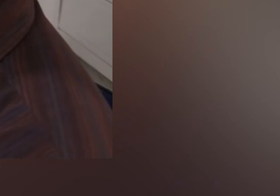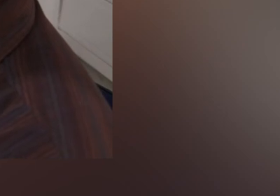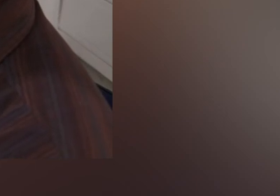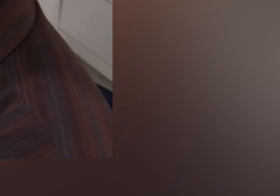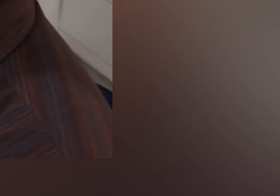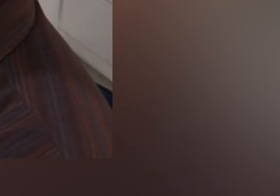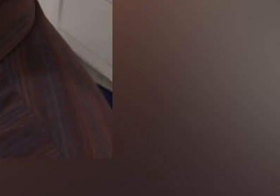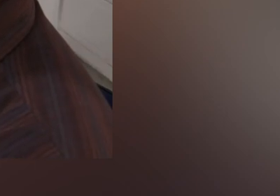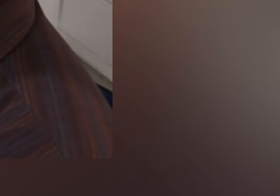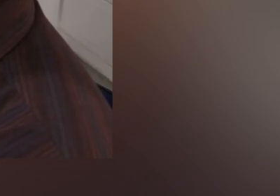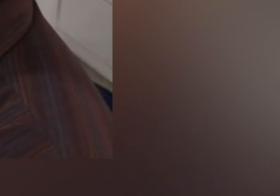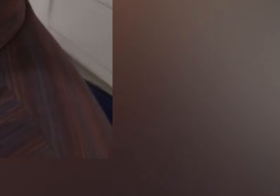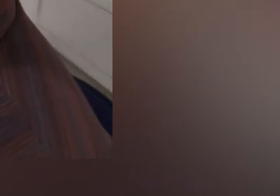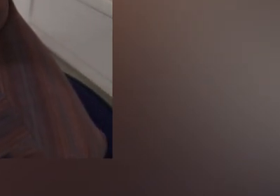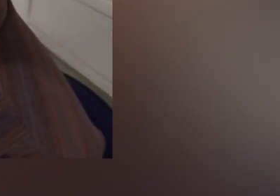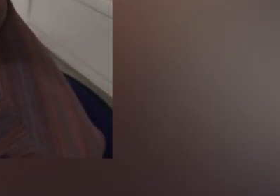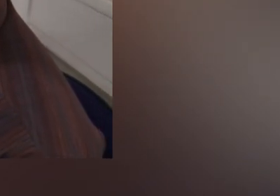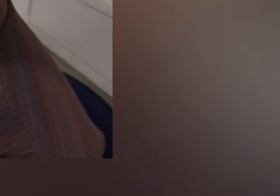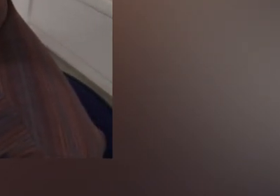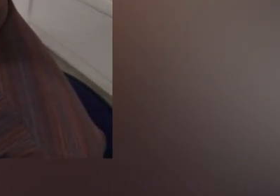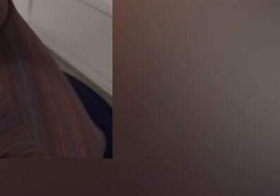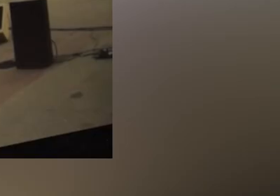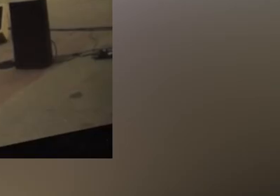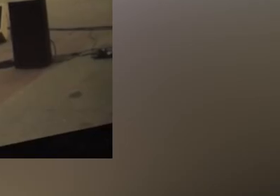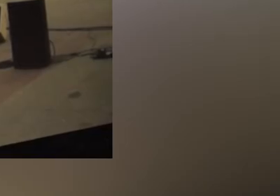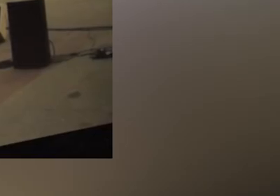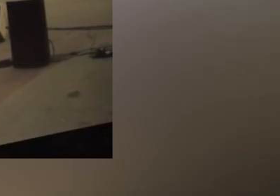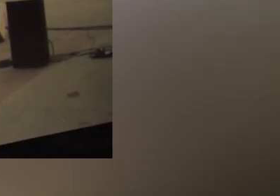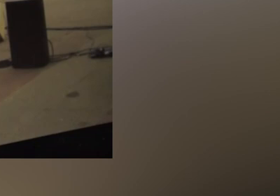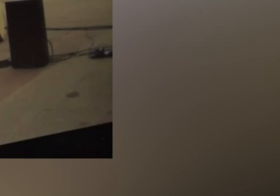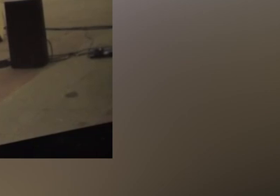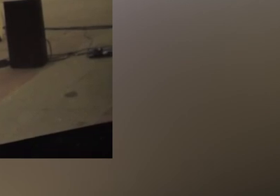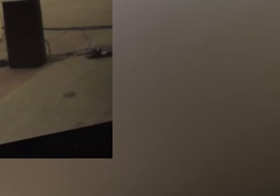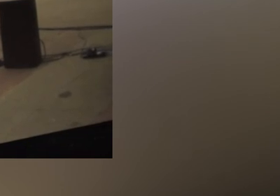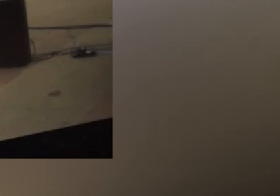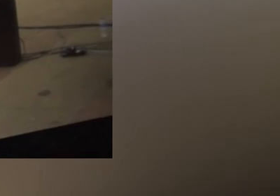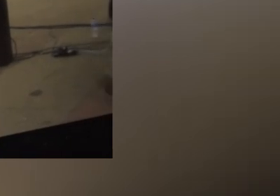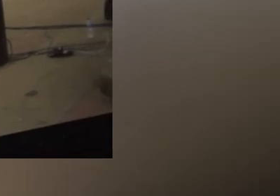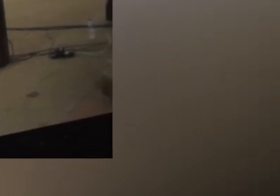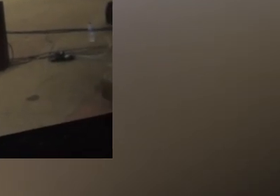Yeah.